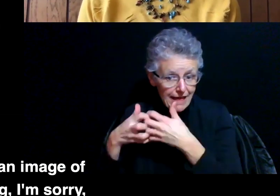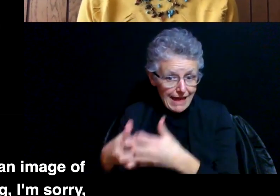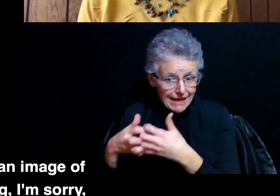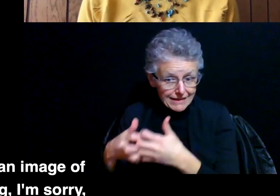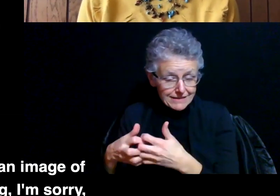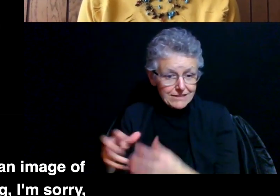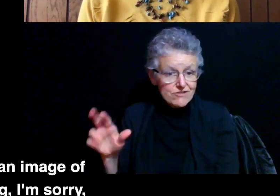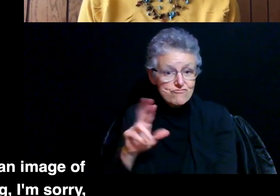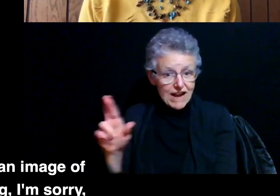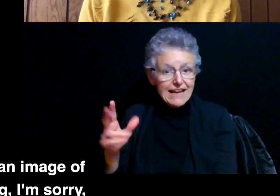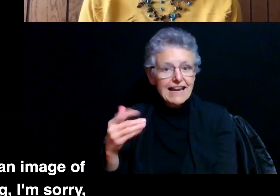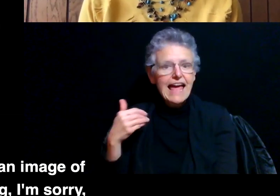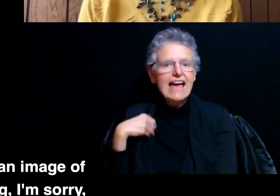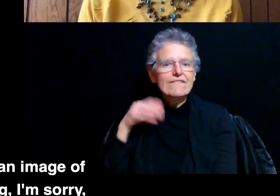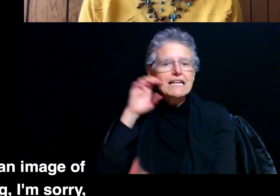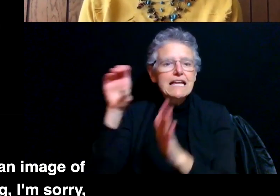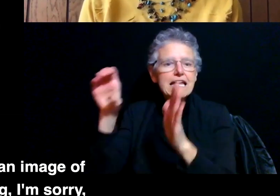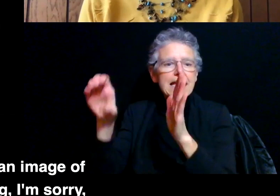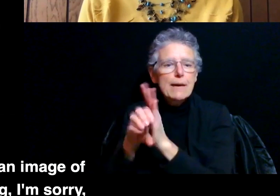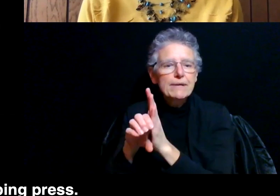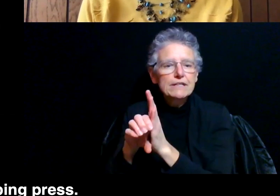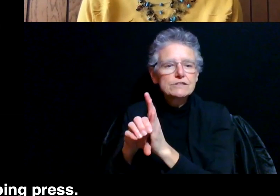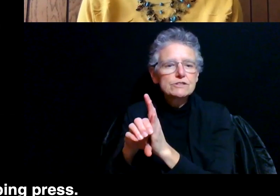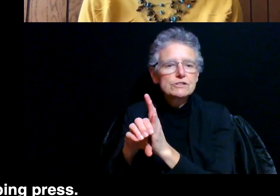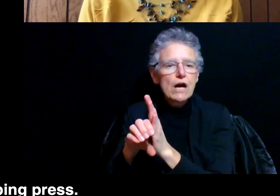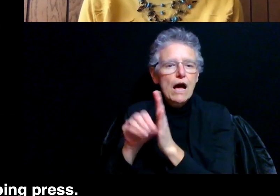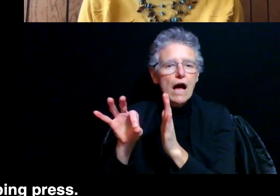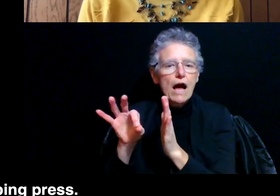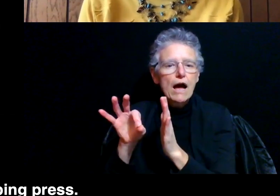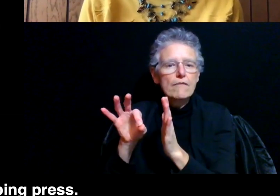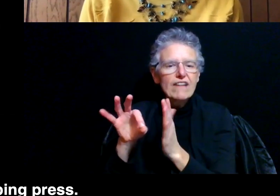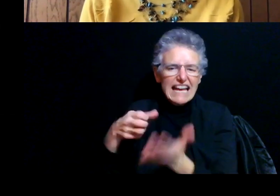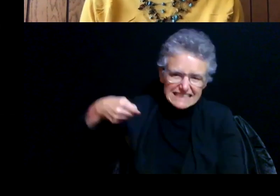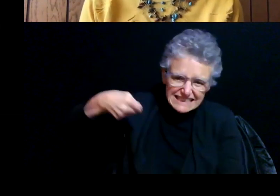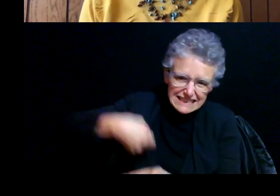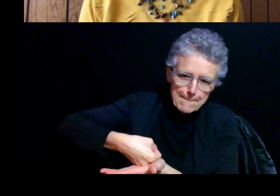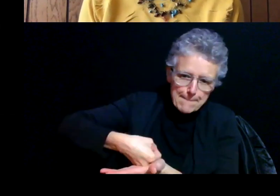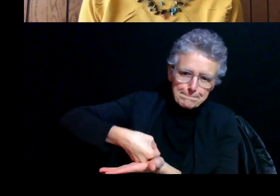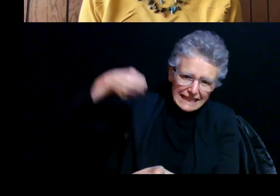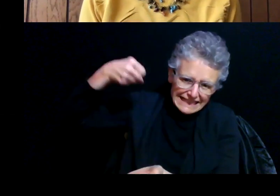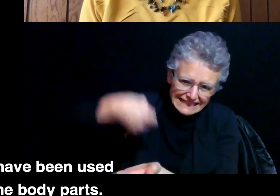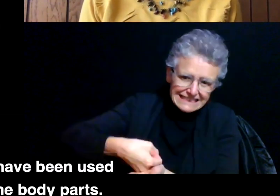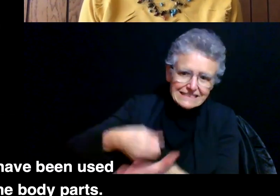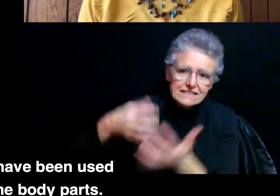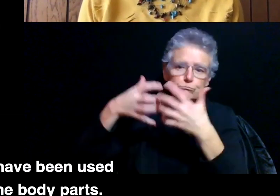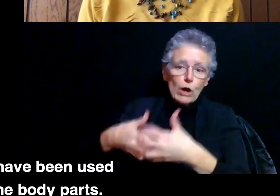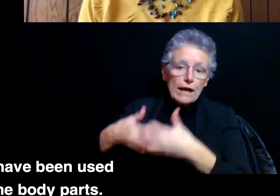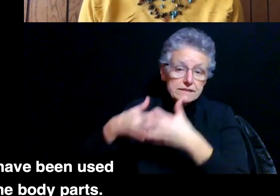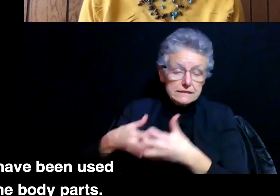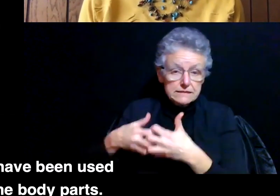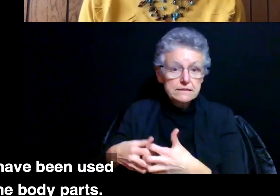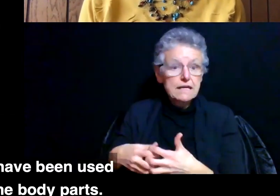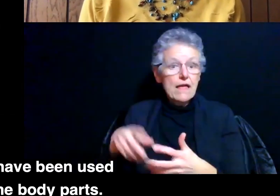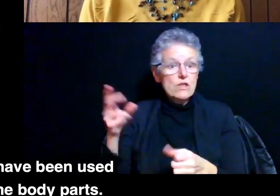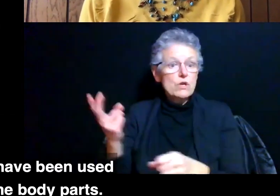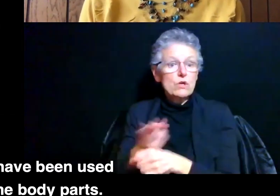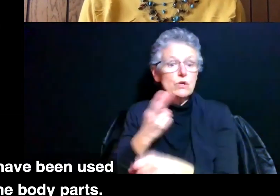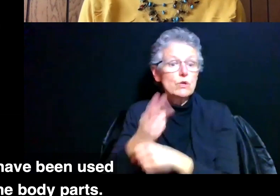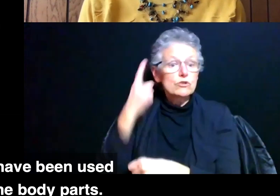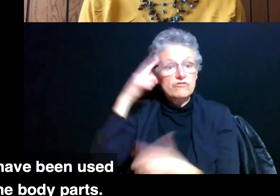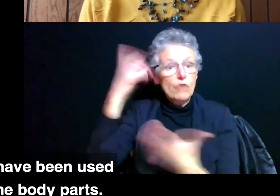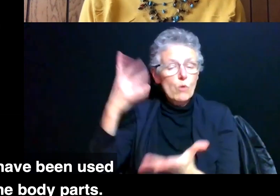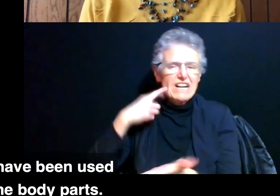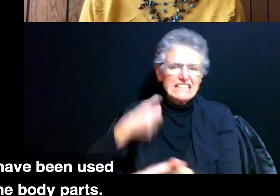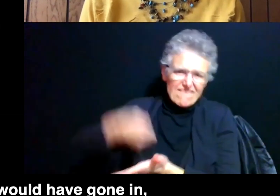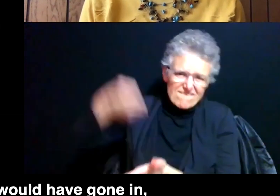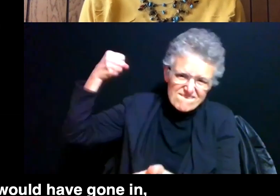there is an image of a stamping press. This would have been used to stamp the